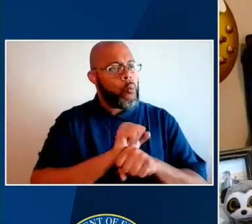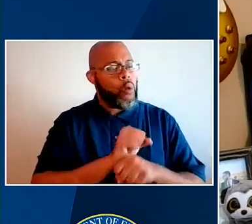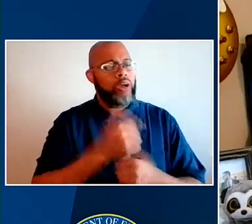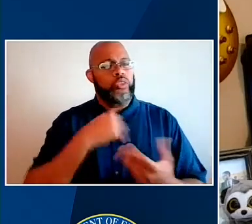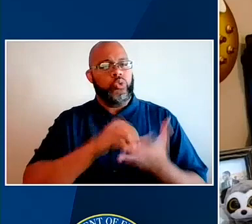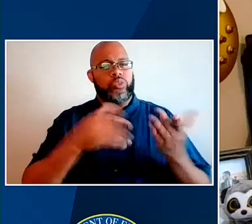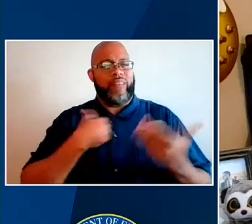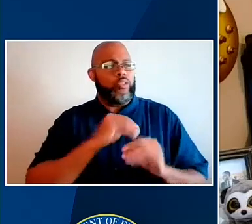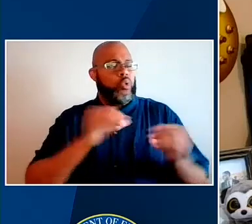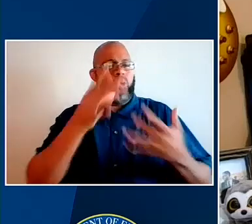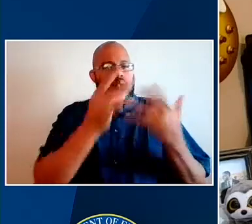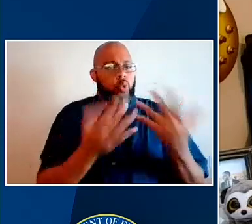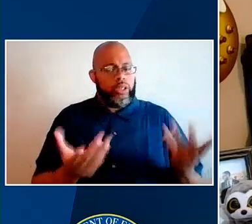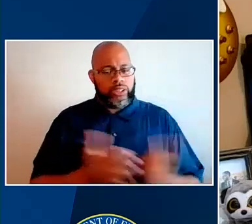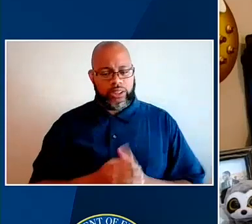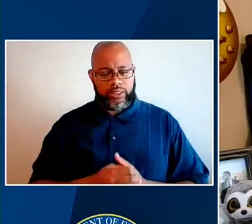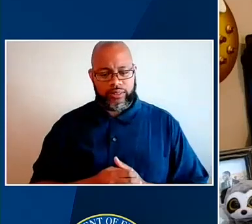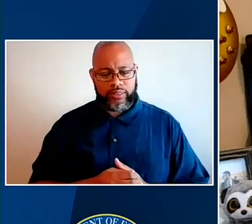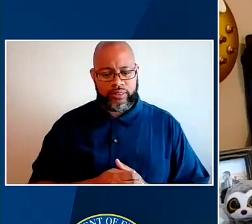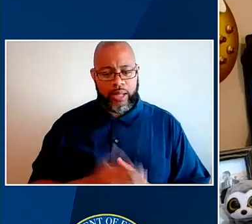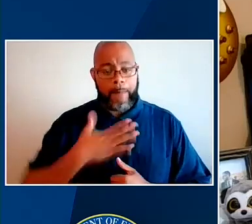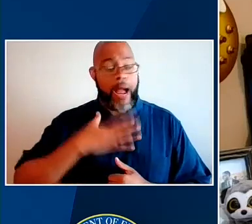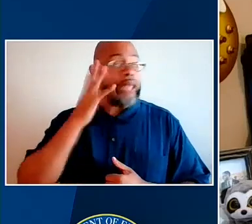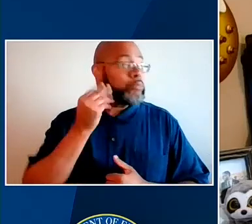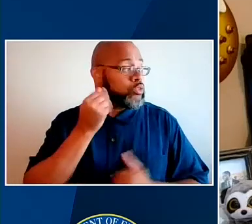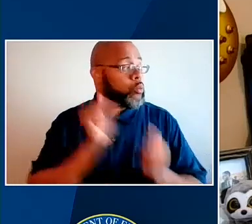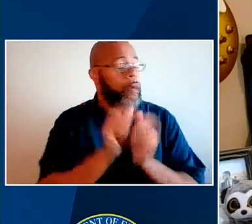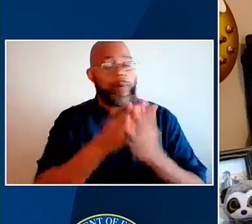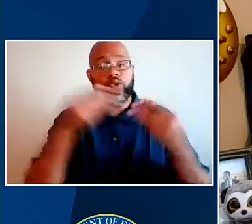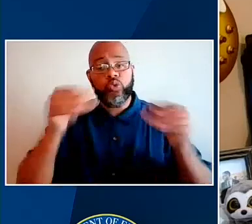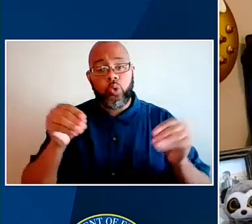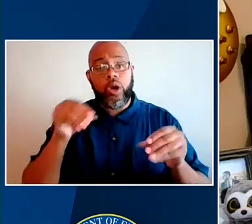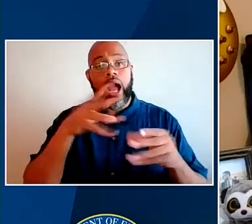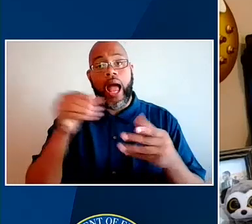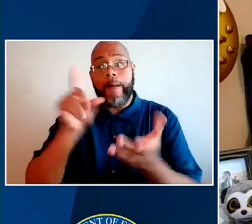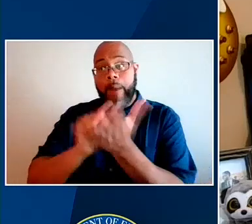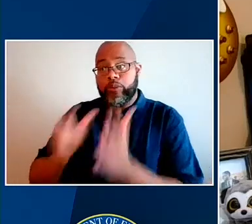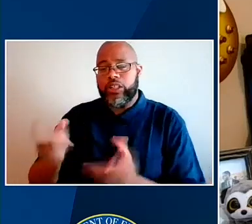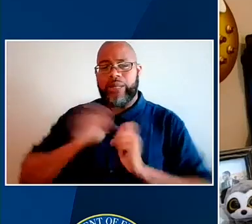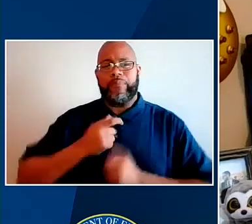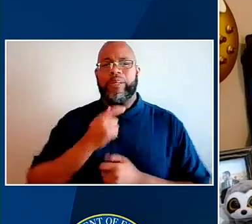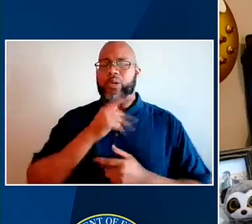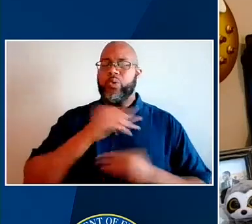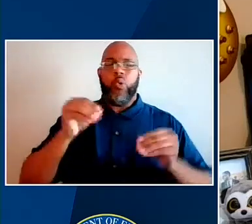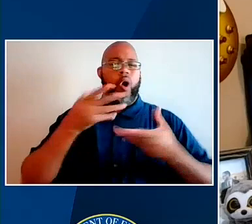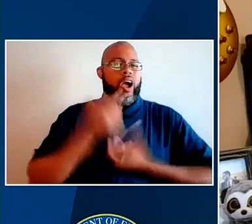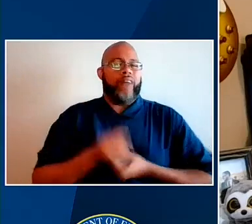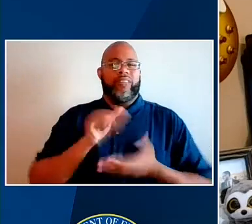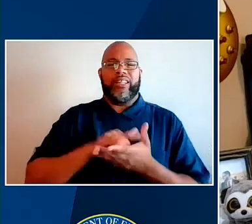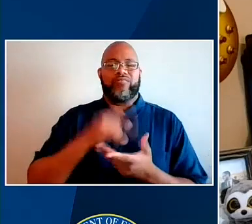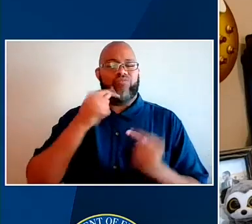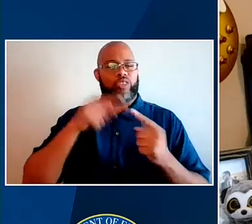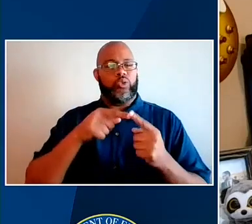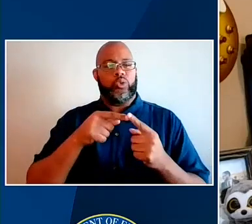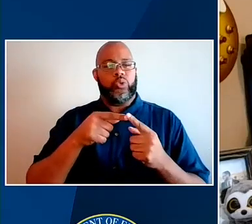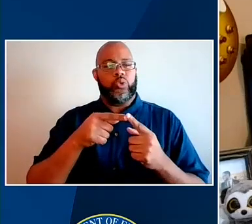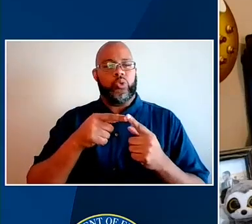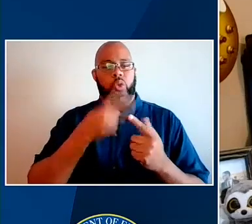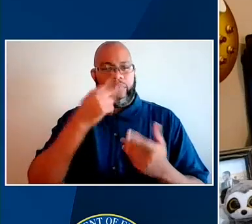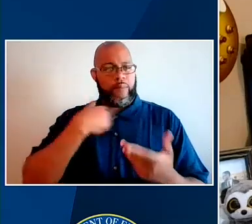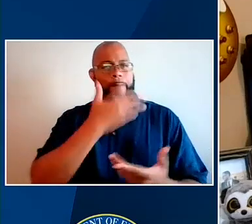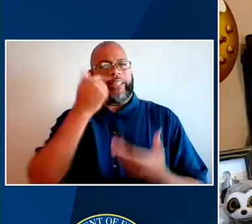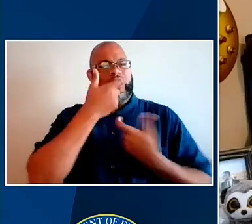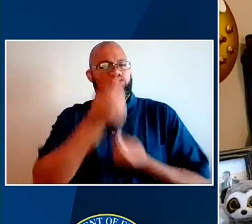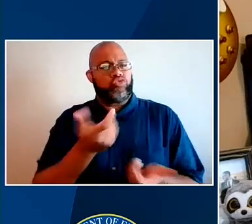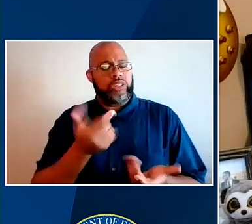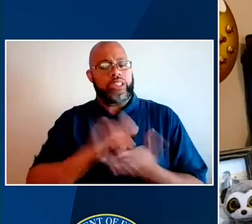little choice. My experience with the bookstore and the publishers gives me little confidence that they are looking out for my best interest. This